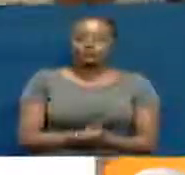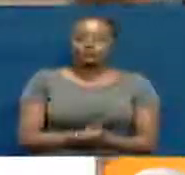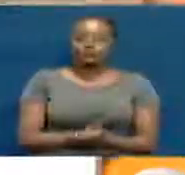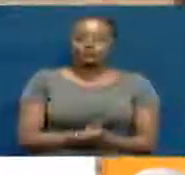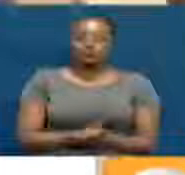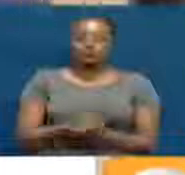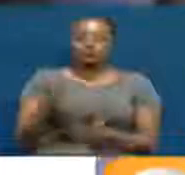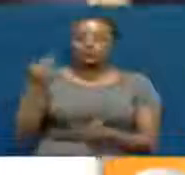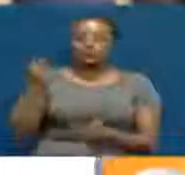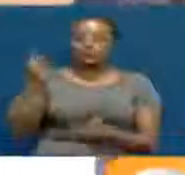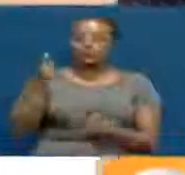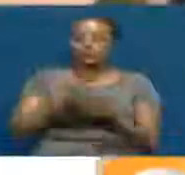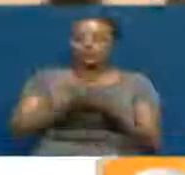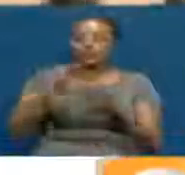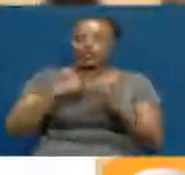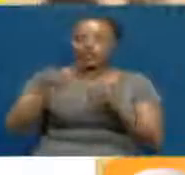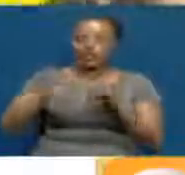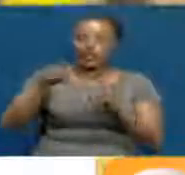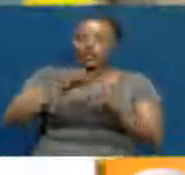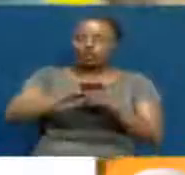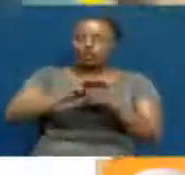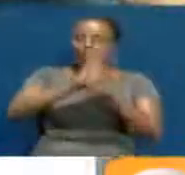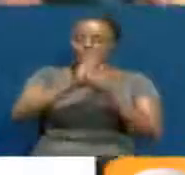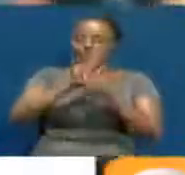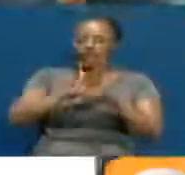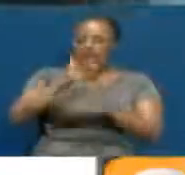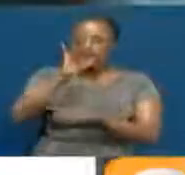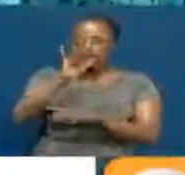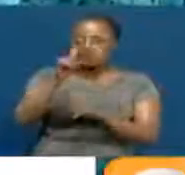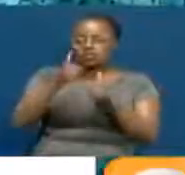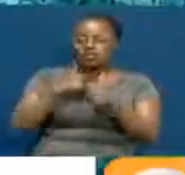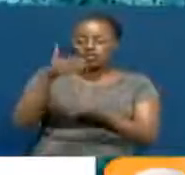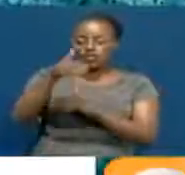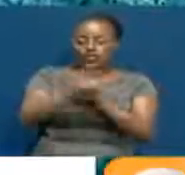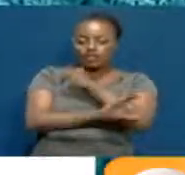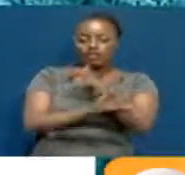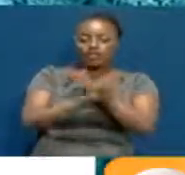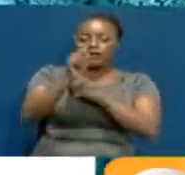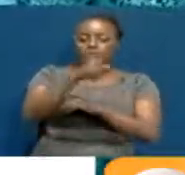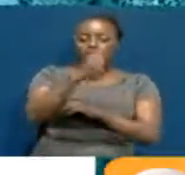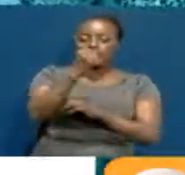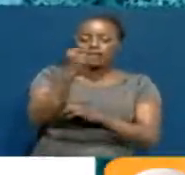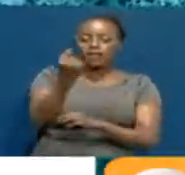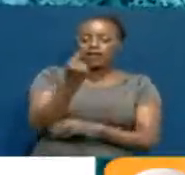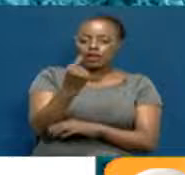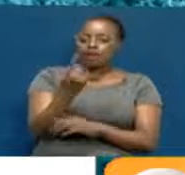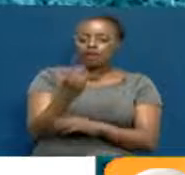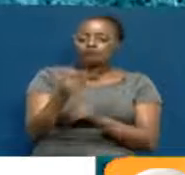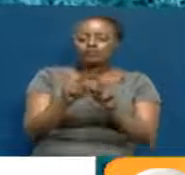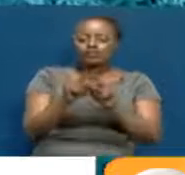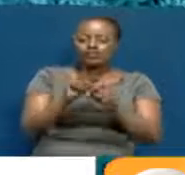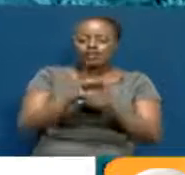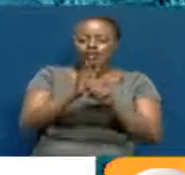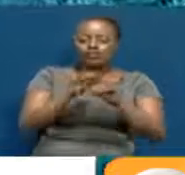The last few weeks have seen a steady increase of COVID-19 infections registered in the country. In the month of May alone, the positivity rate rose